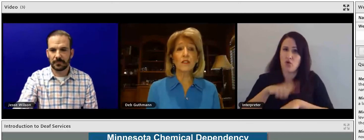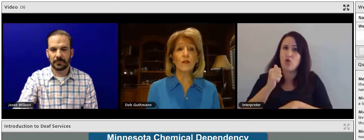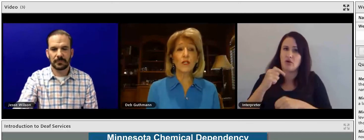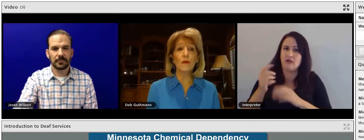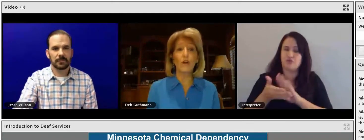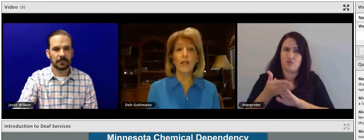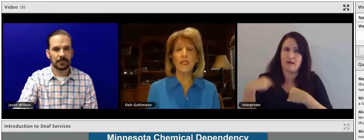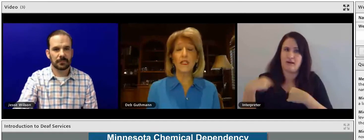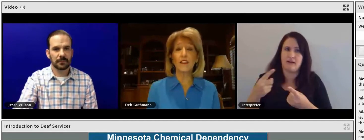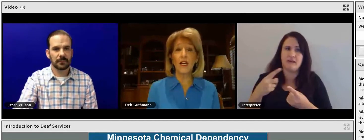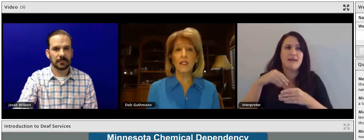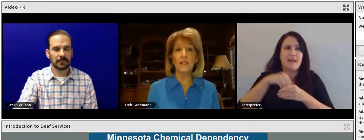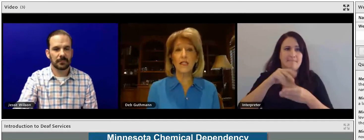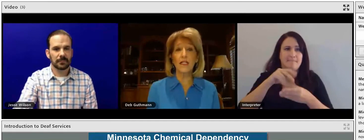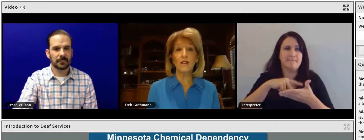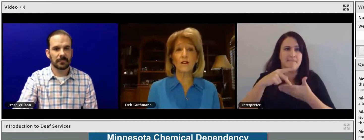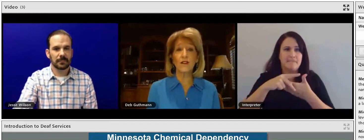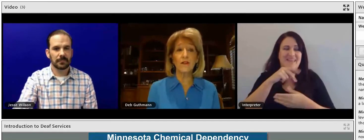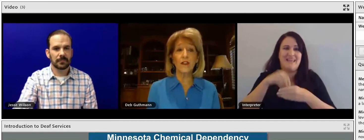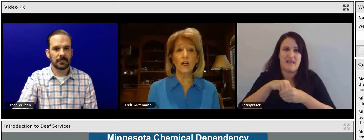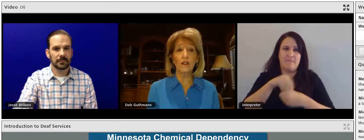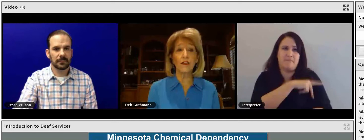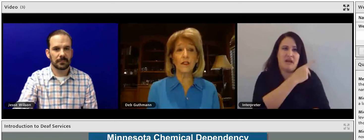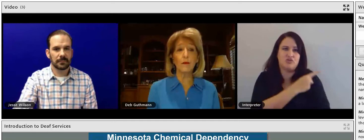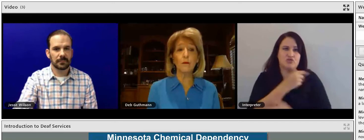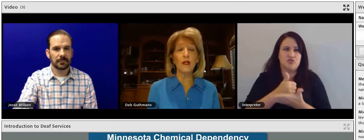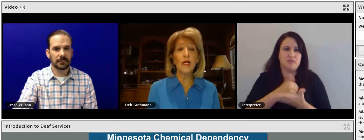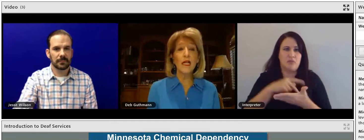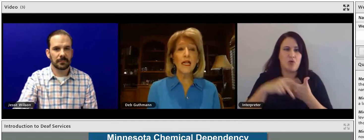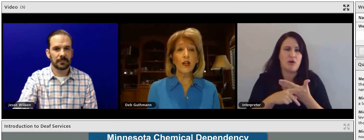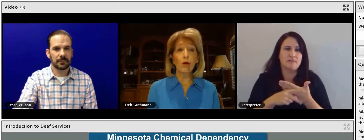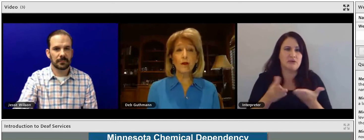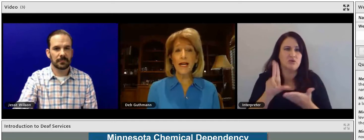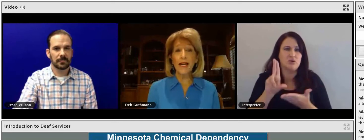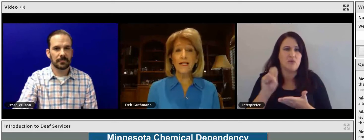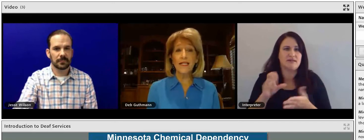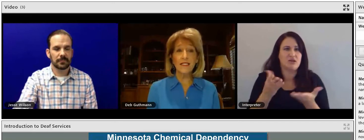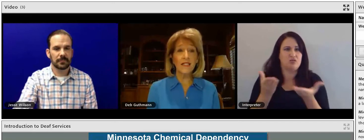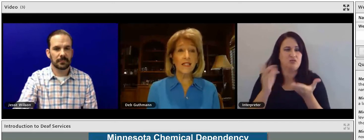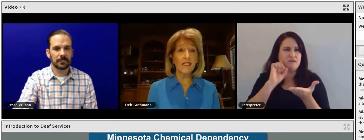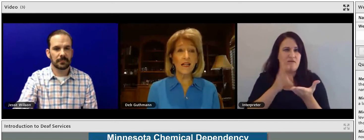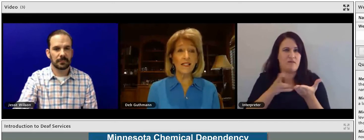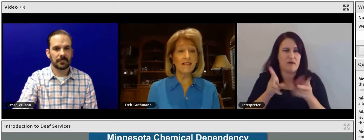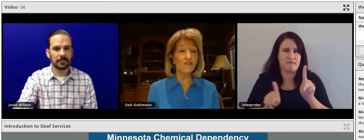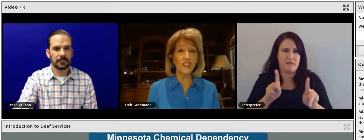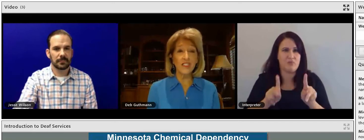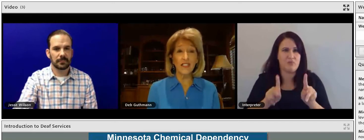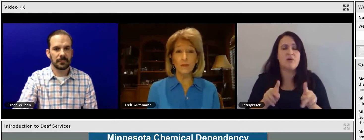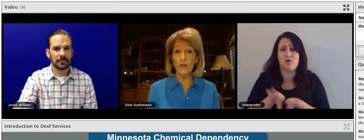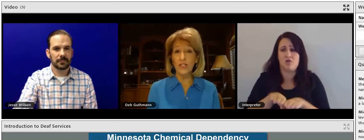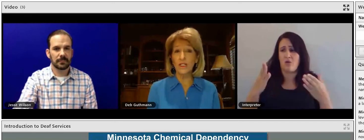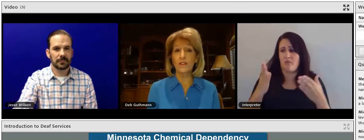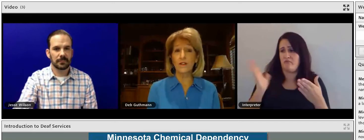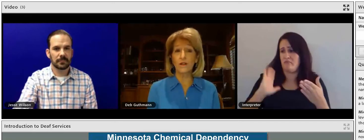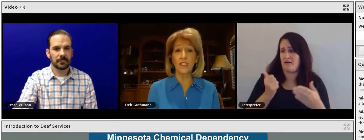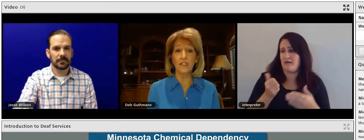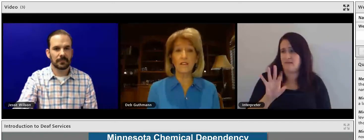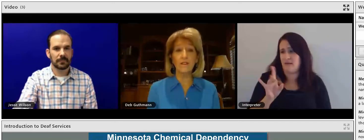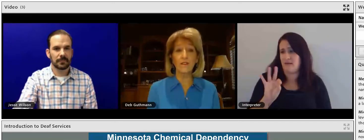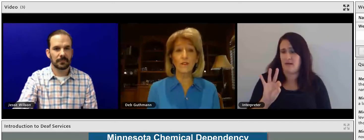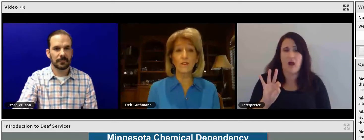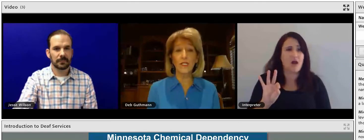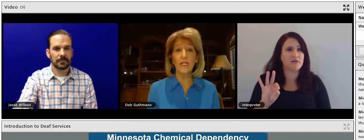running inpatient treatment programs in the United States serving deaf and hard of hearing people. It opened back in 1989,